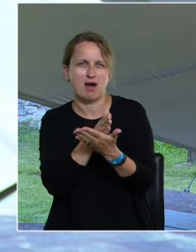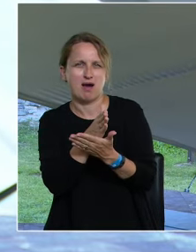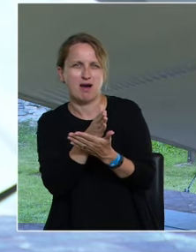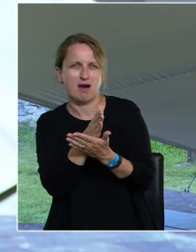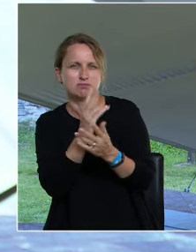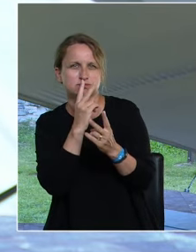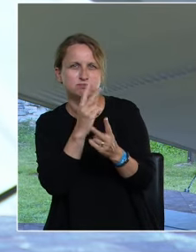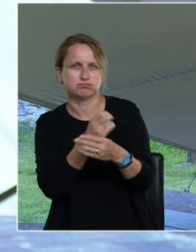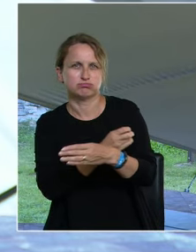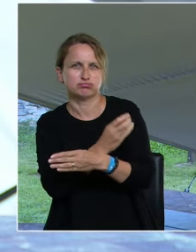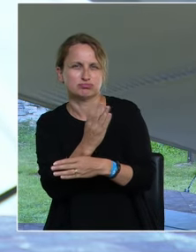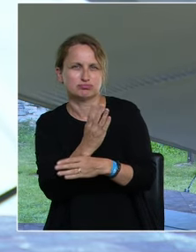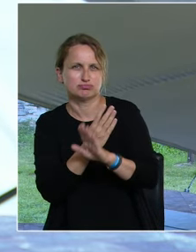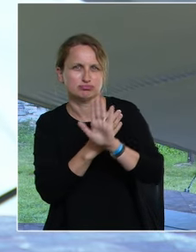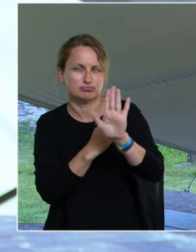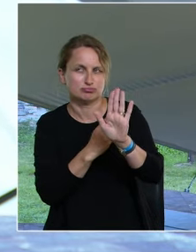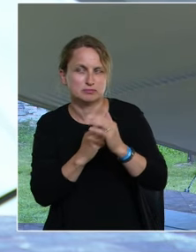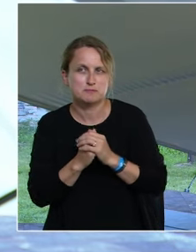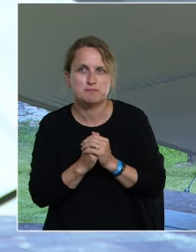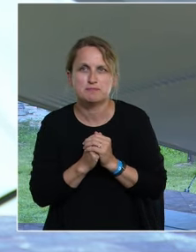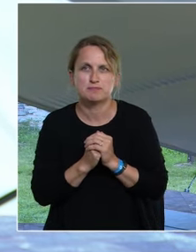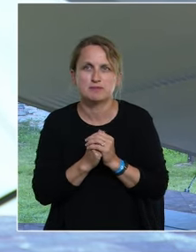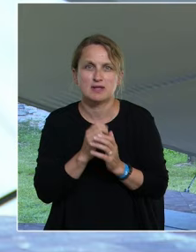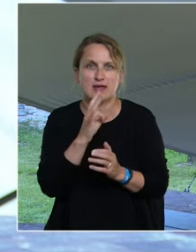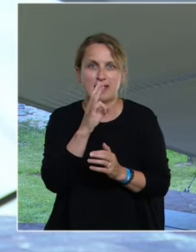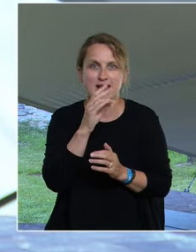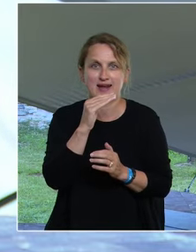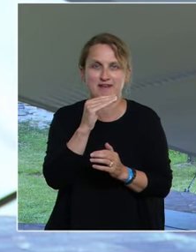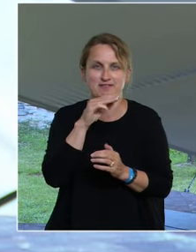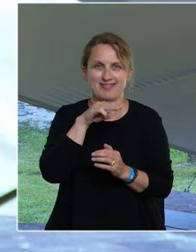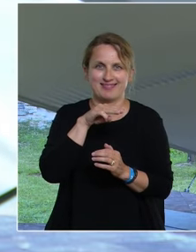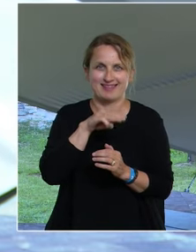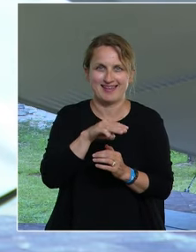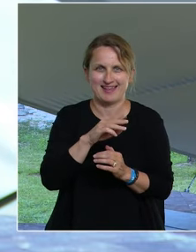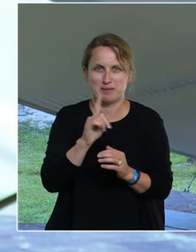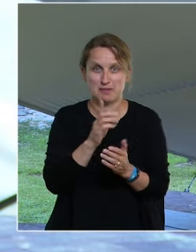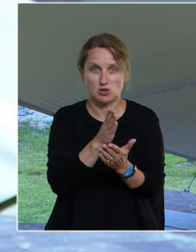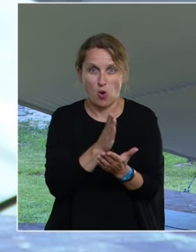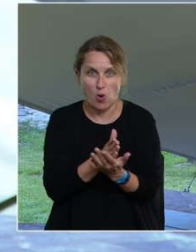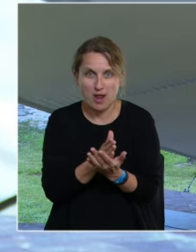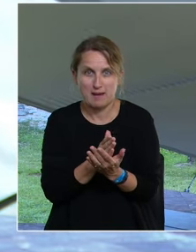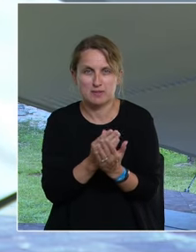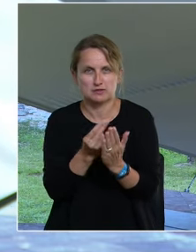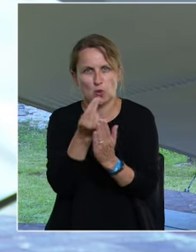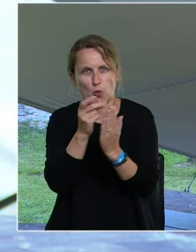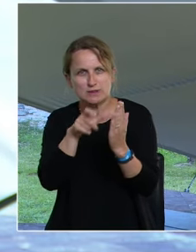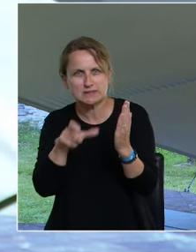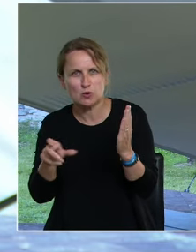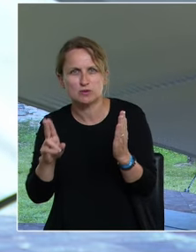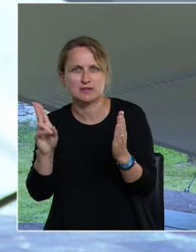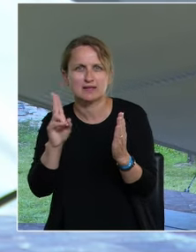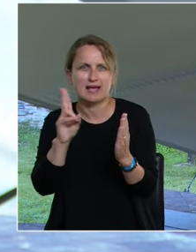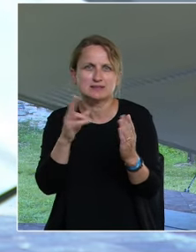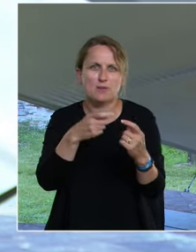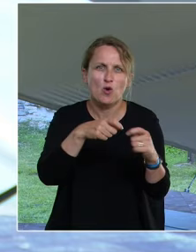because there's kind of two things. There's the NFT scene, which exists in Norway, both from artists and people who buy NFTs, but